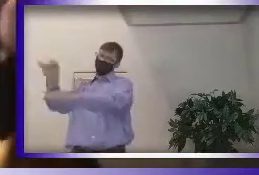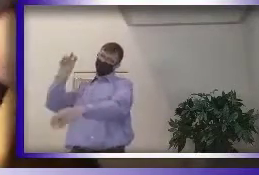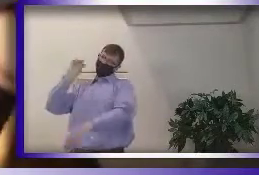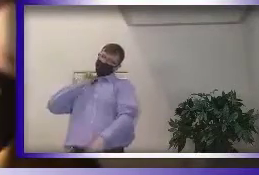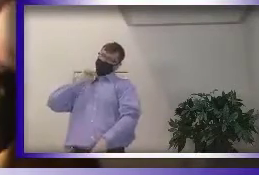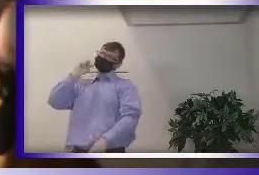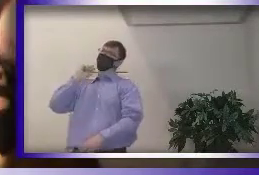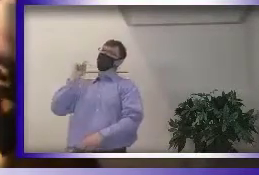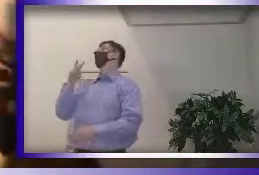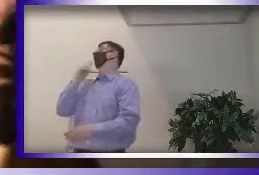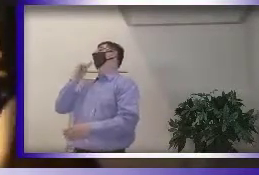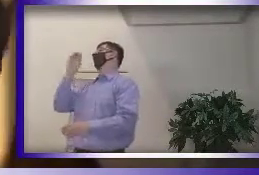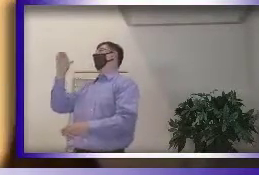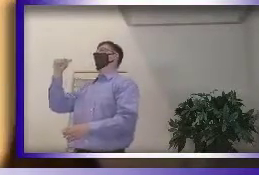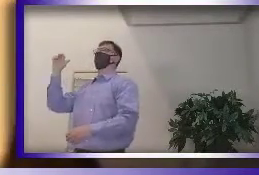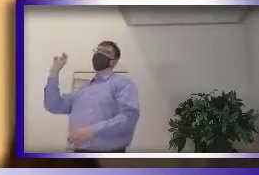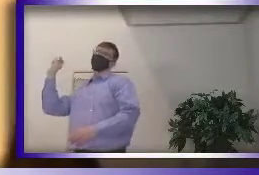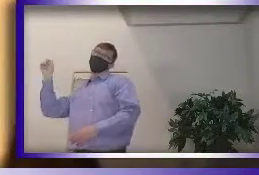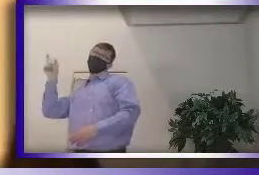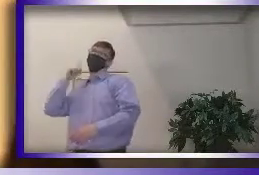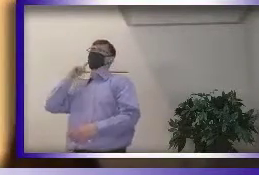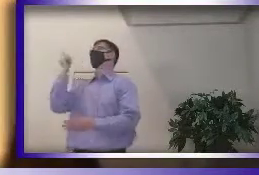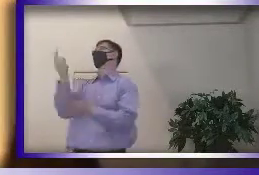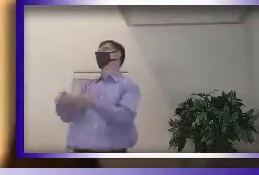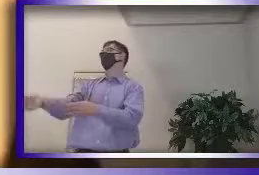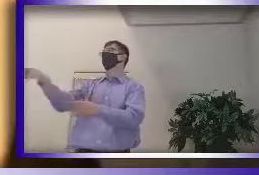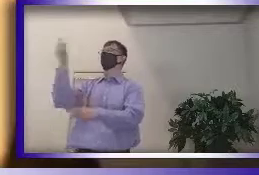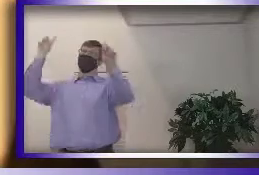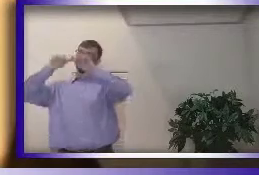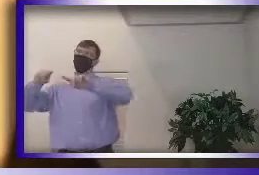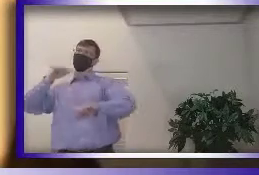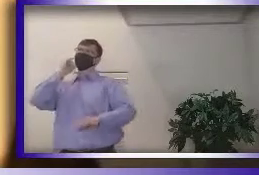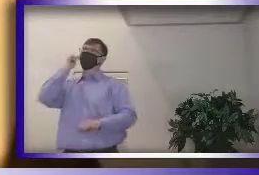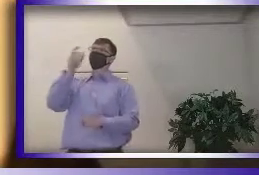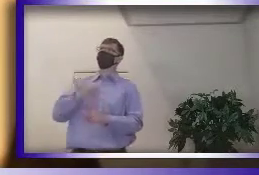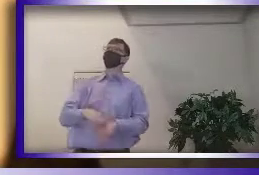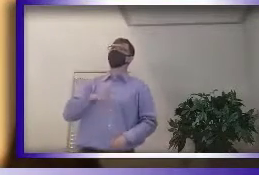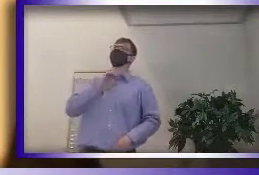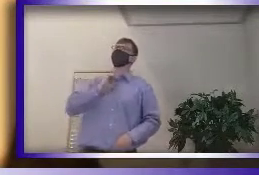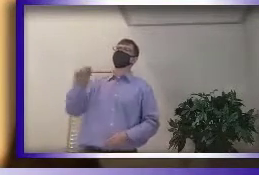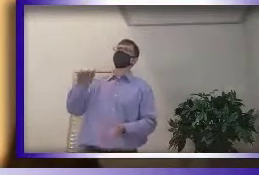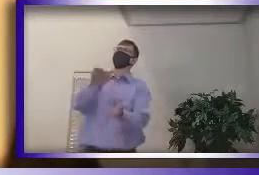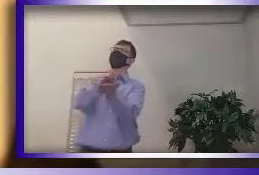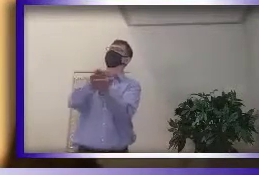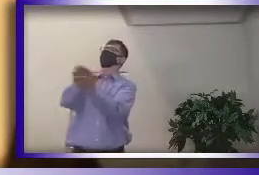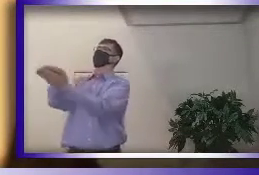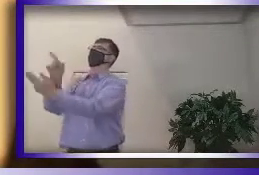alphabetical. But somehow Donnelly wasn't me, and when I thought about going back to Sibley, I'm like,